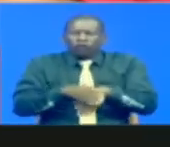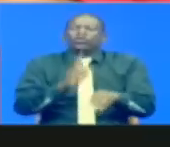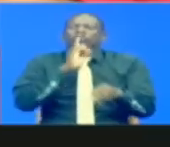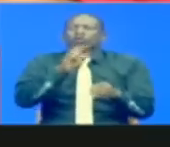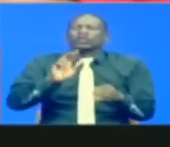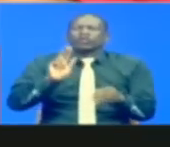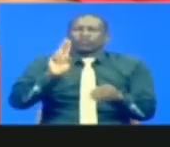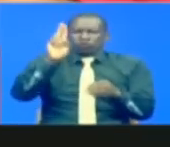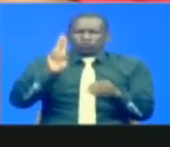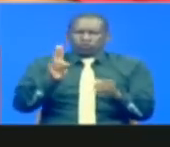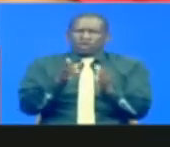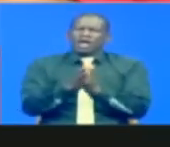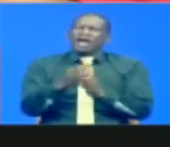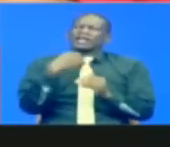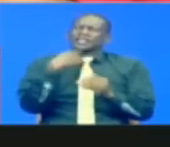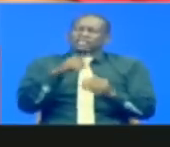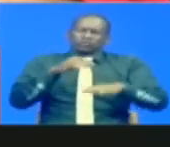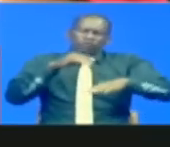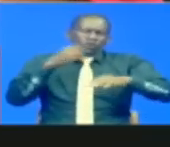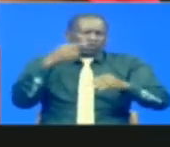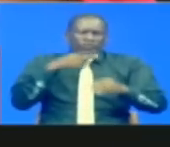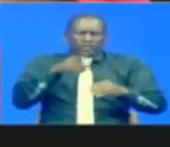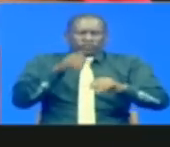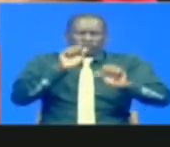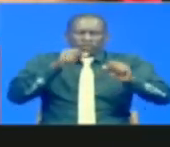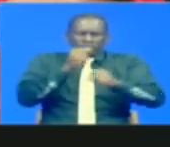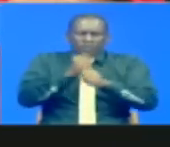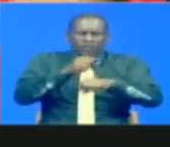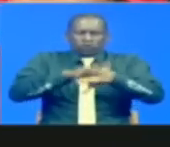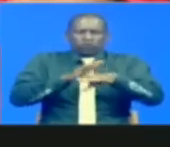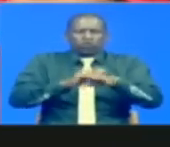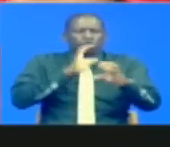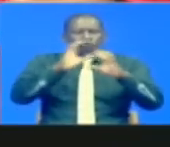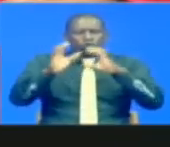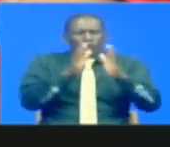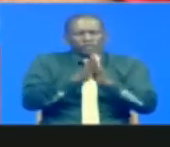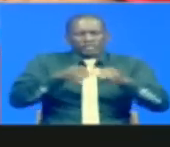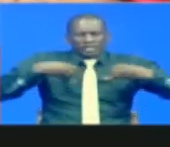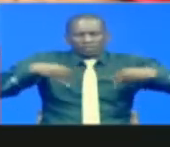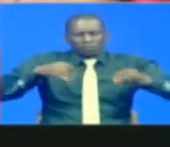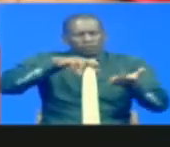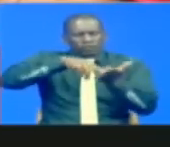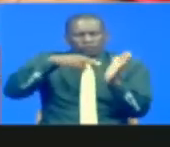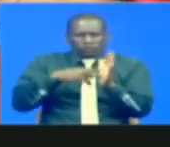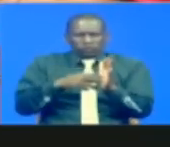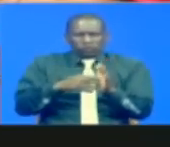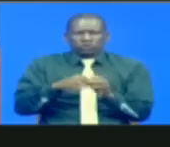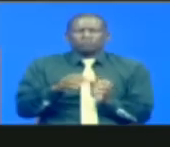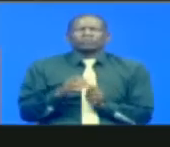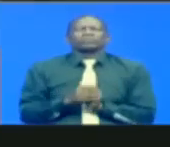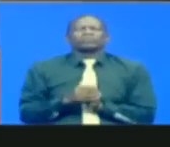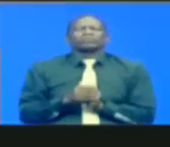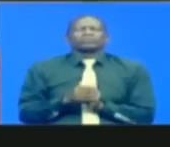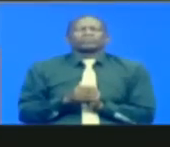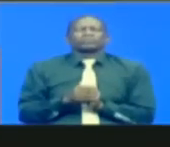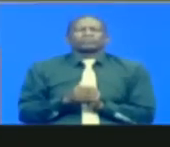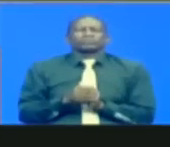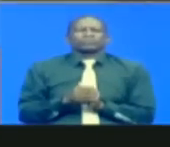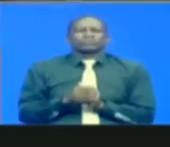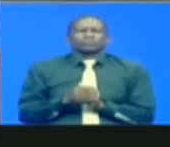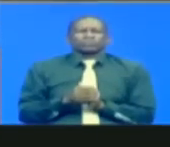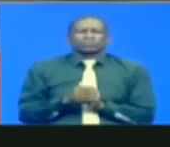ensure effective communication and the implementation of projects. Here's Vincent Odor with the details.